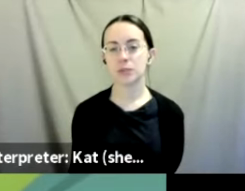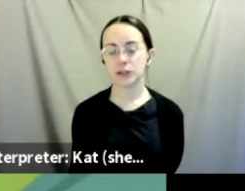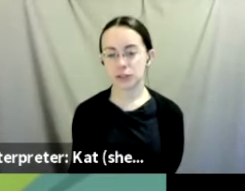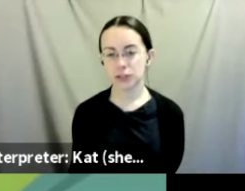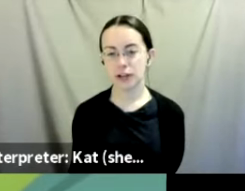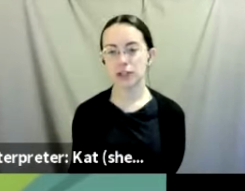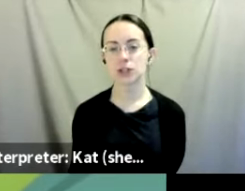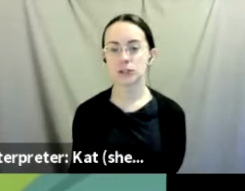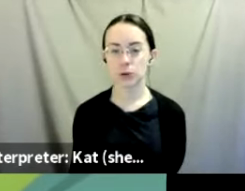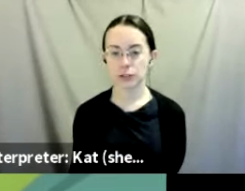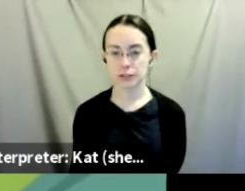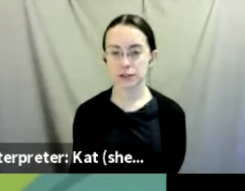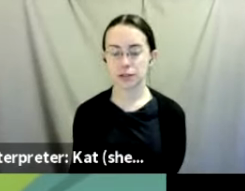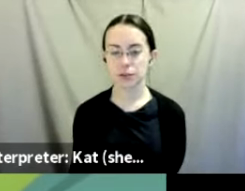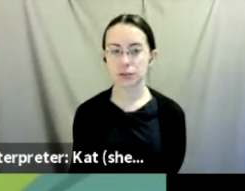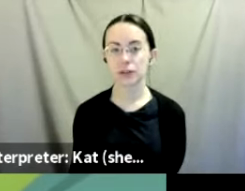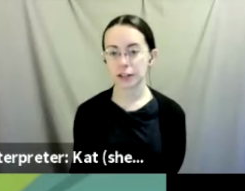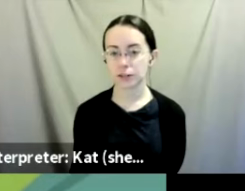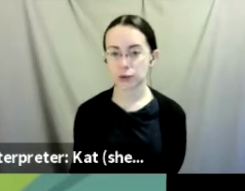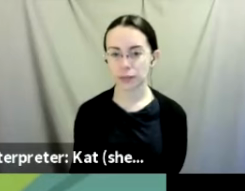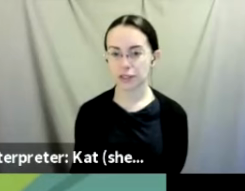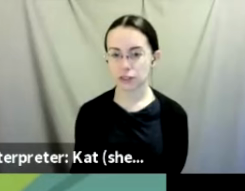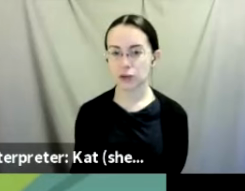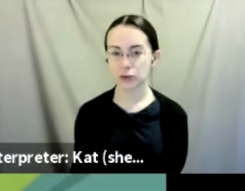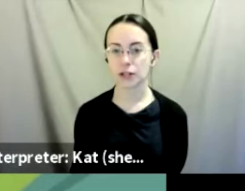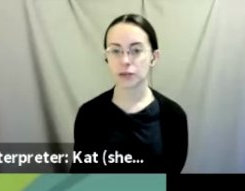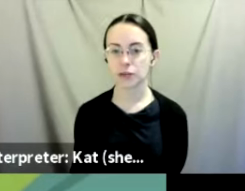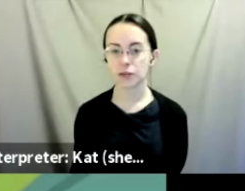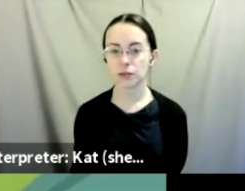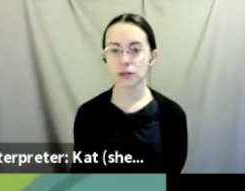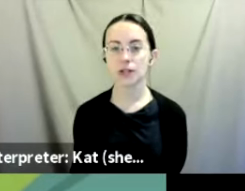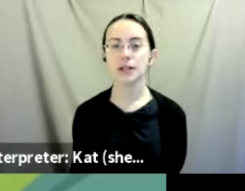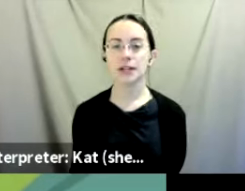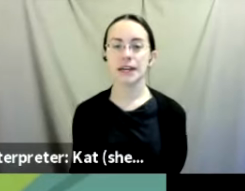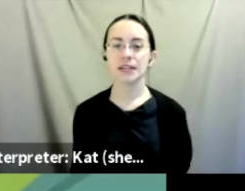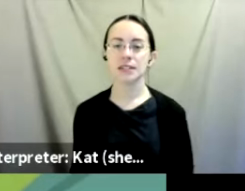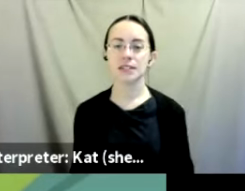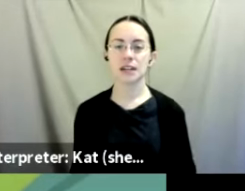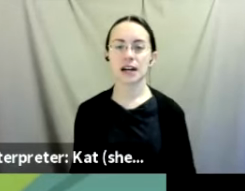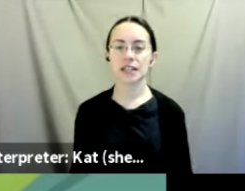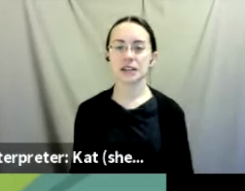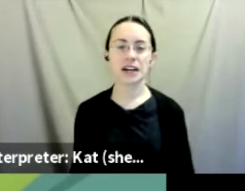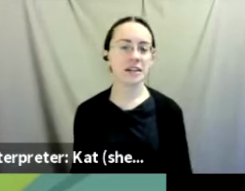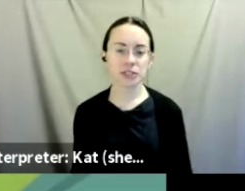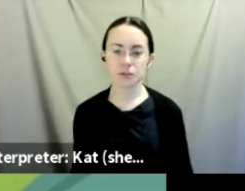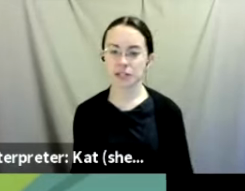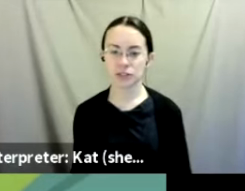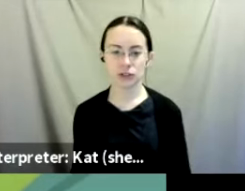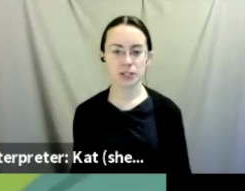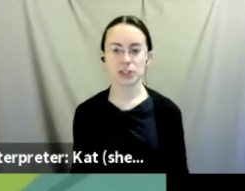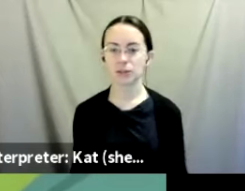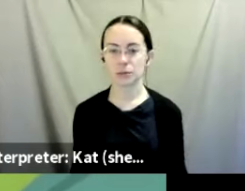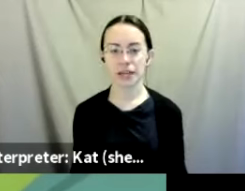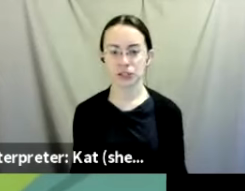had the privilege of having a good support system that was provided for me to go through medical school. And I never